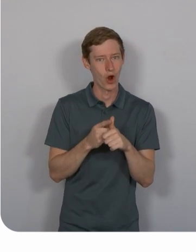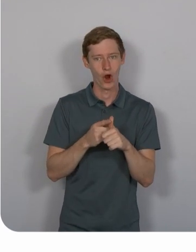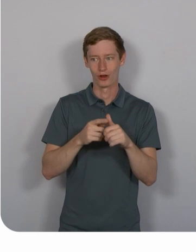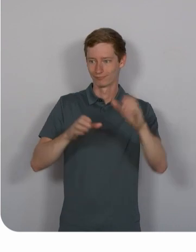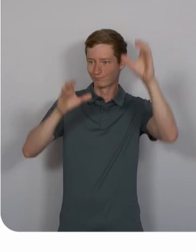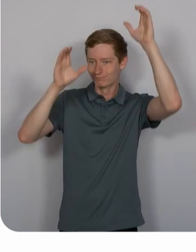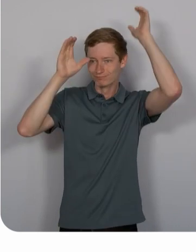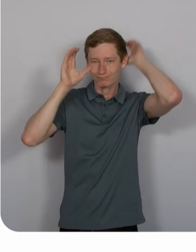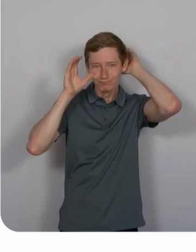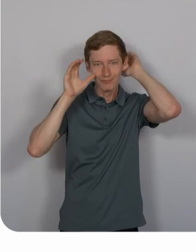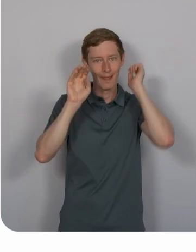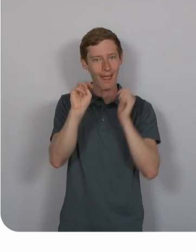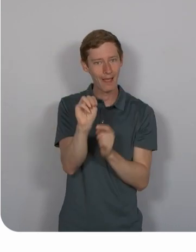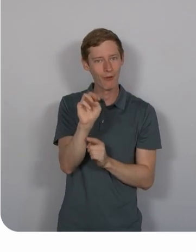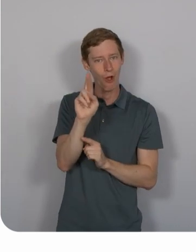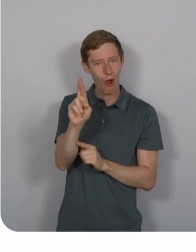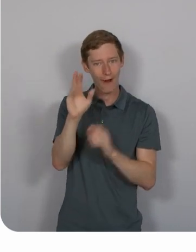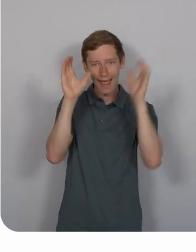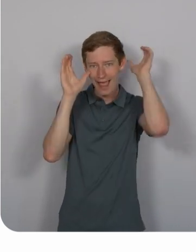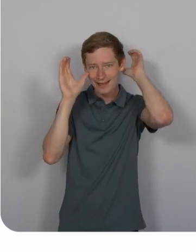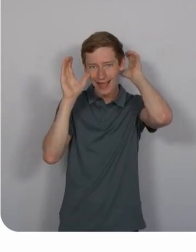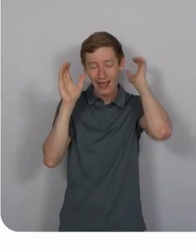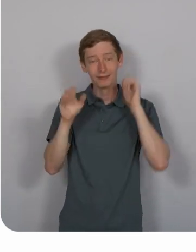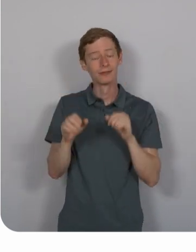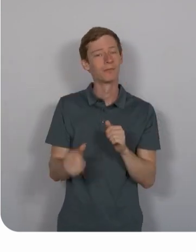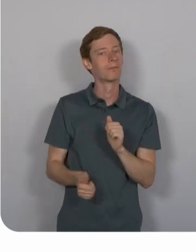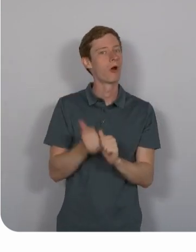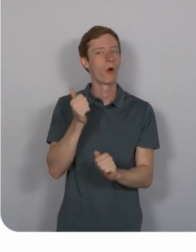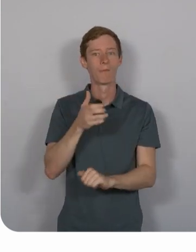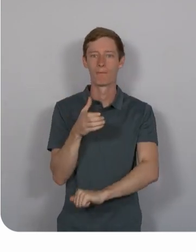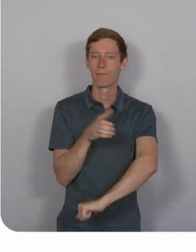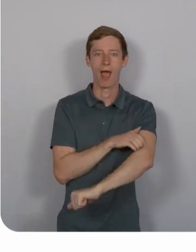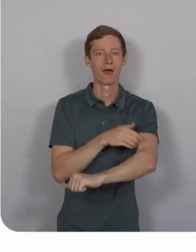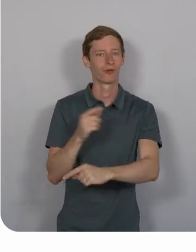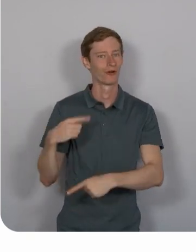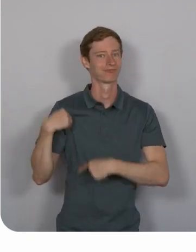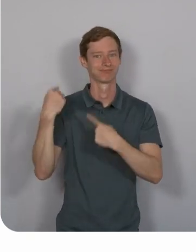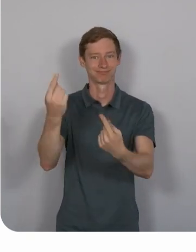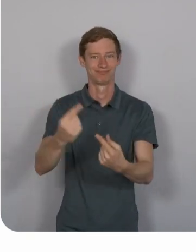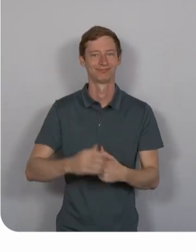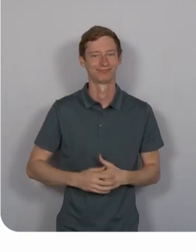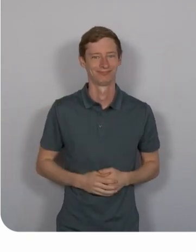mixed reality headset and the most powerful headset that we have ever shipped.